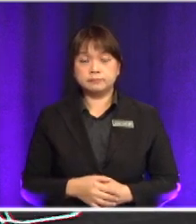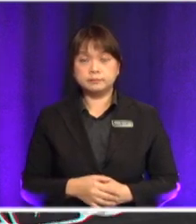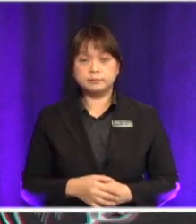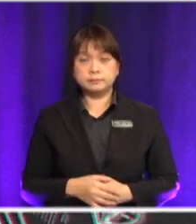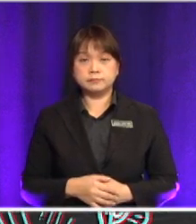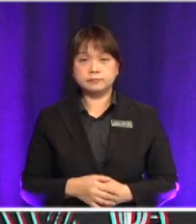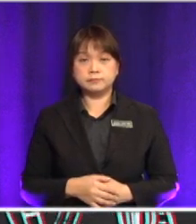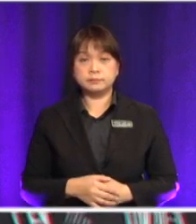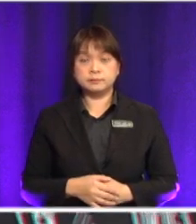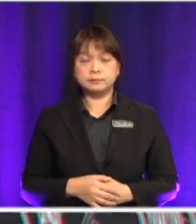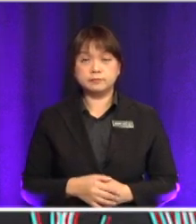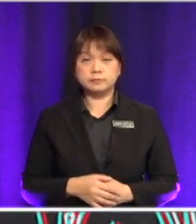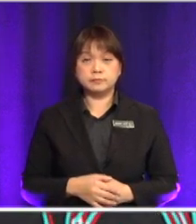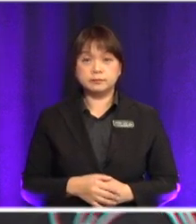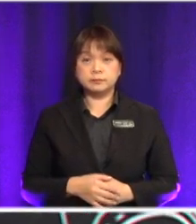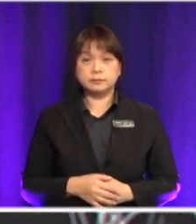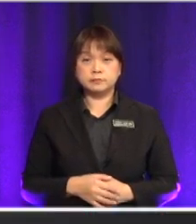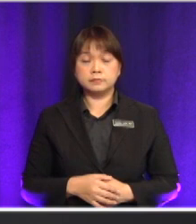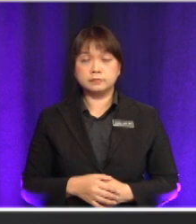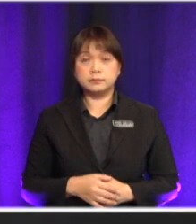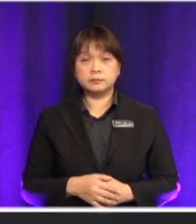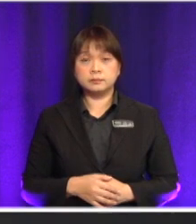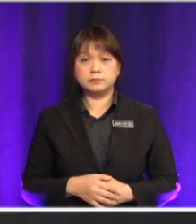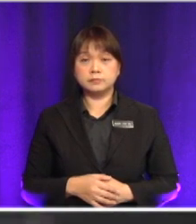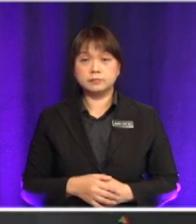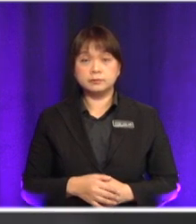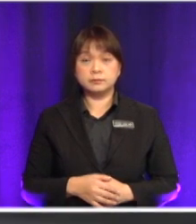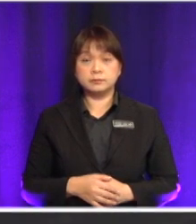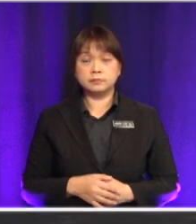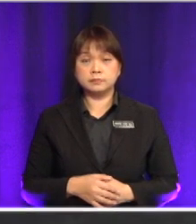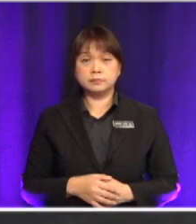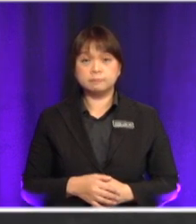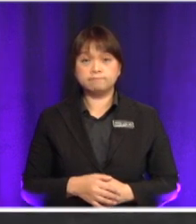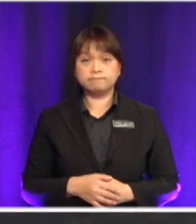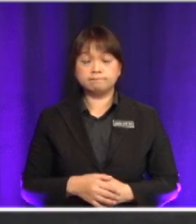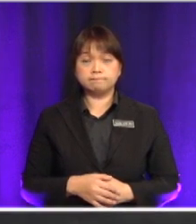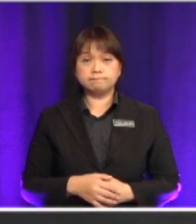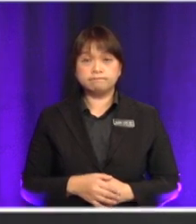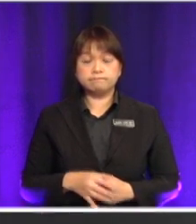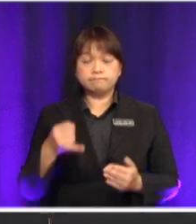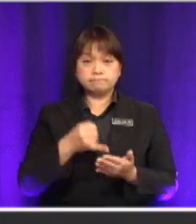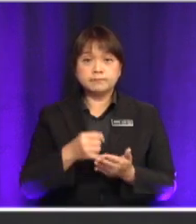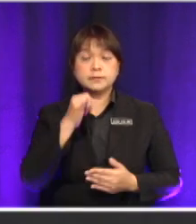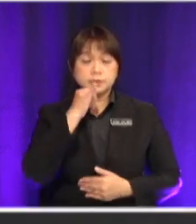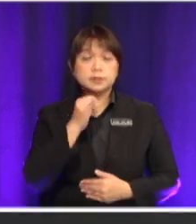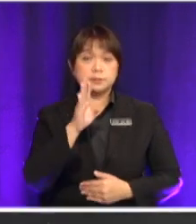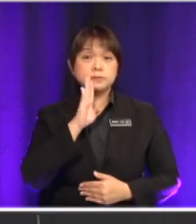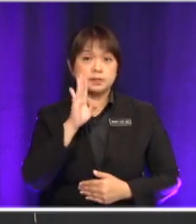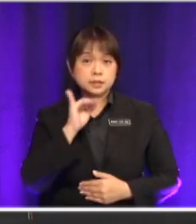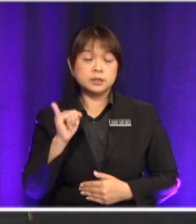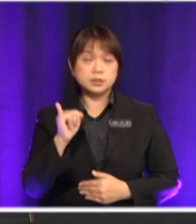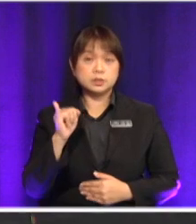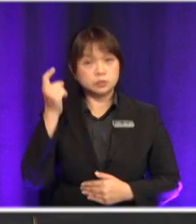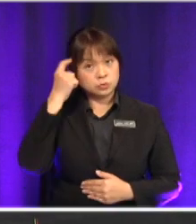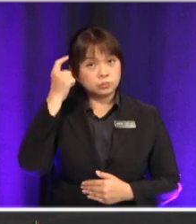does is it basically like alarms the lifeguards if they notice that the swimmers aren't moving as